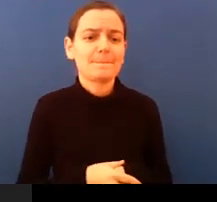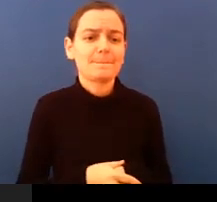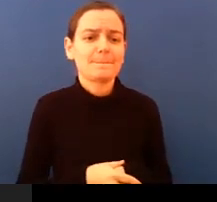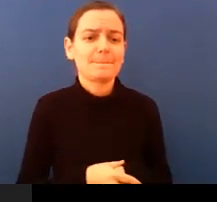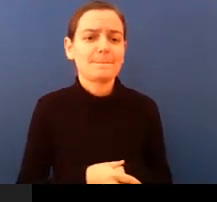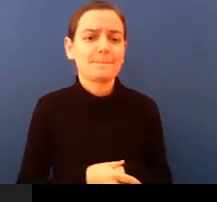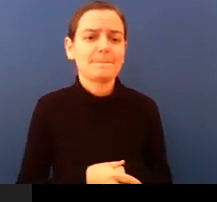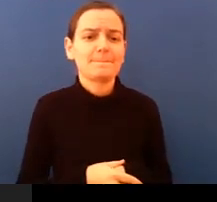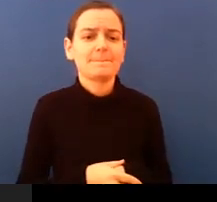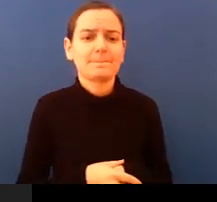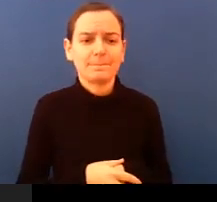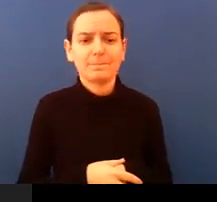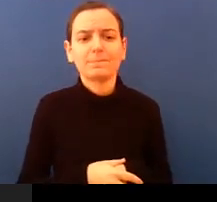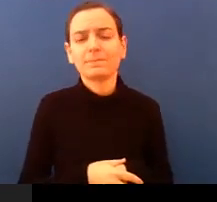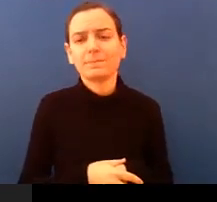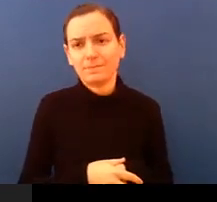like your long cane.